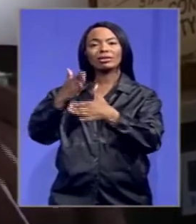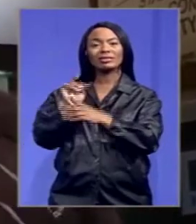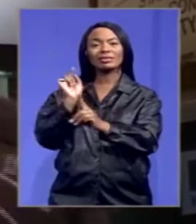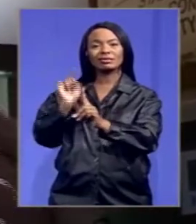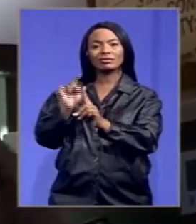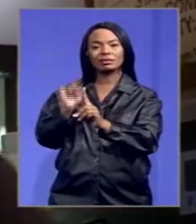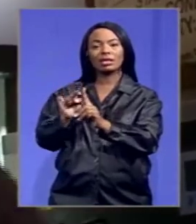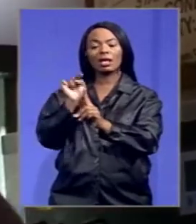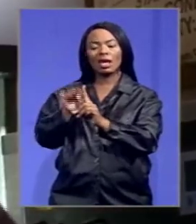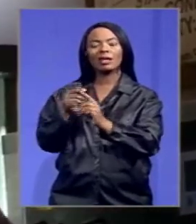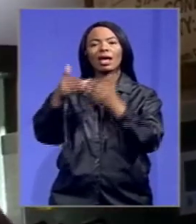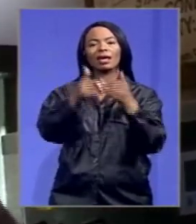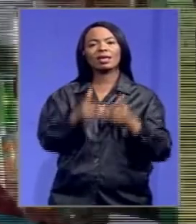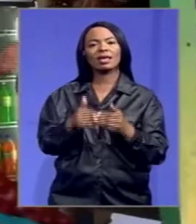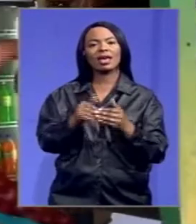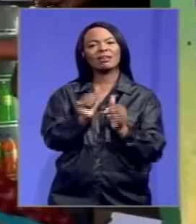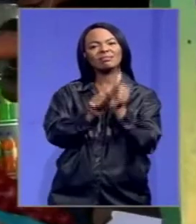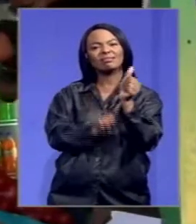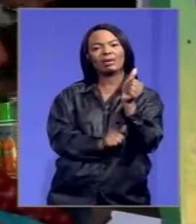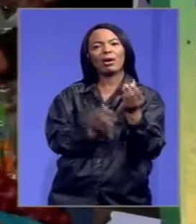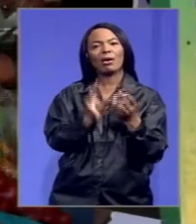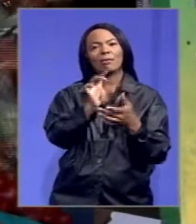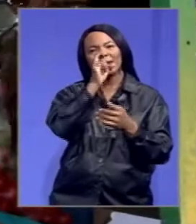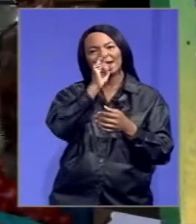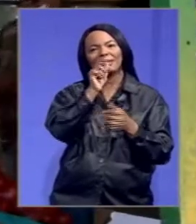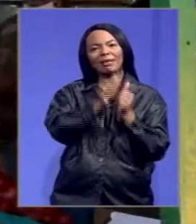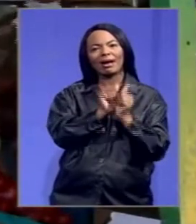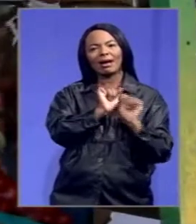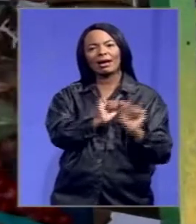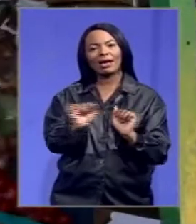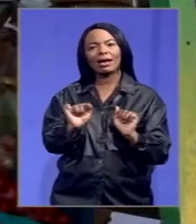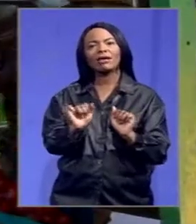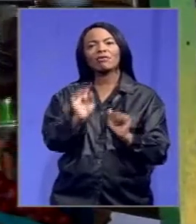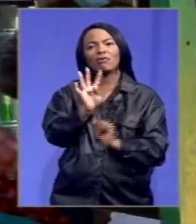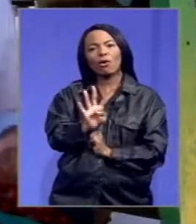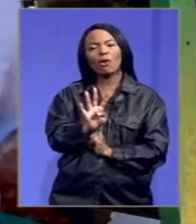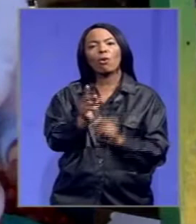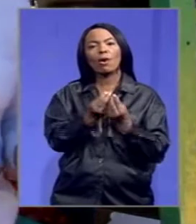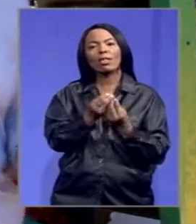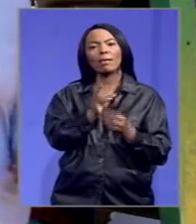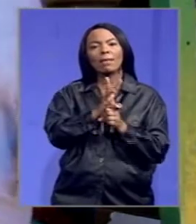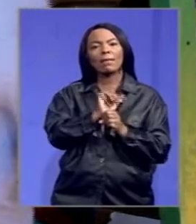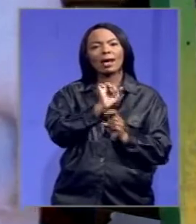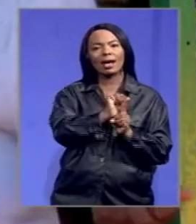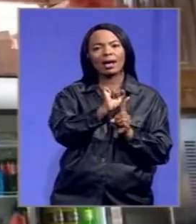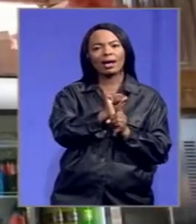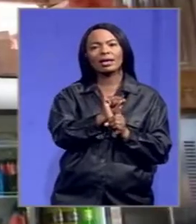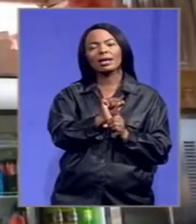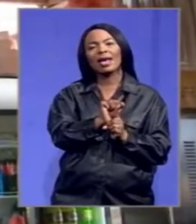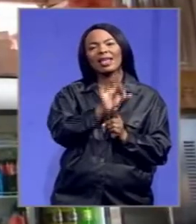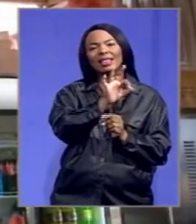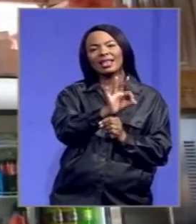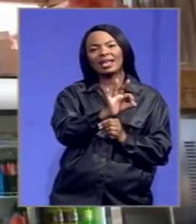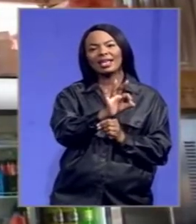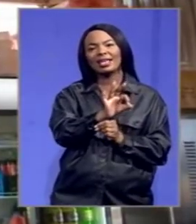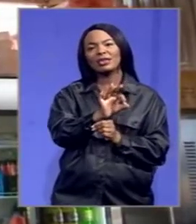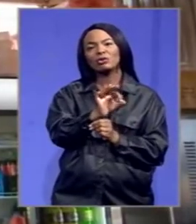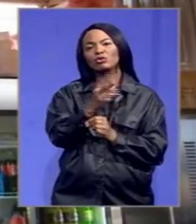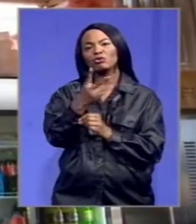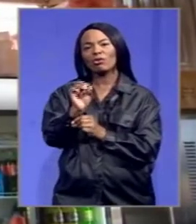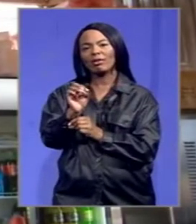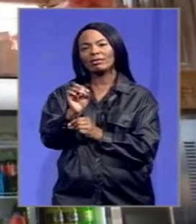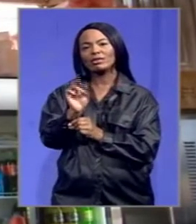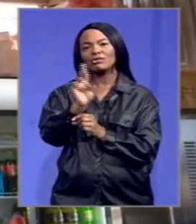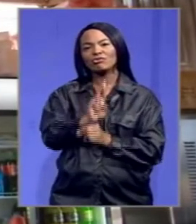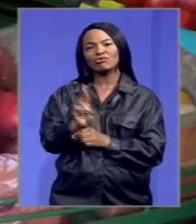hlokomela bana ba bo ba bane le mmae mme tšhelete eo a neng a setse ka yona ya diranta tse 320 o ile a